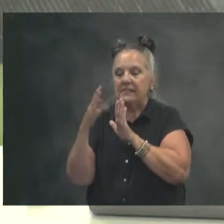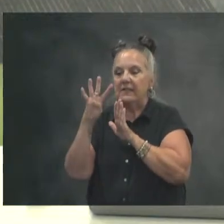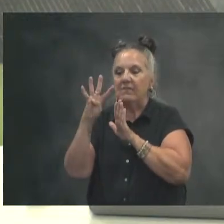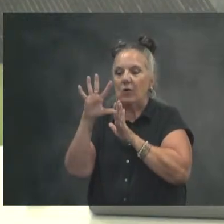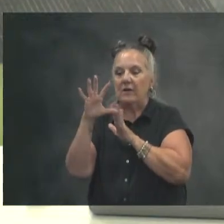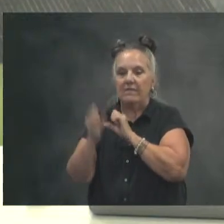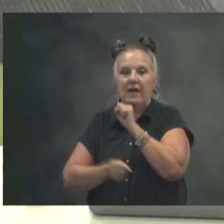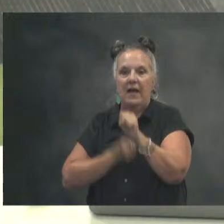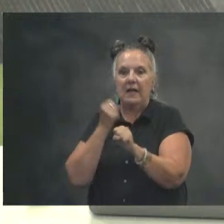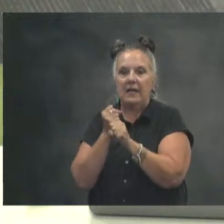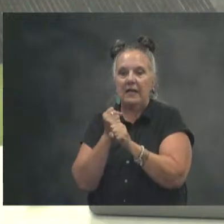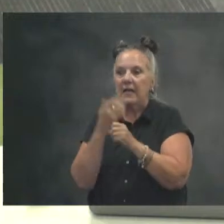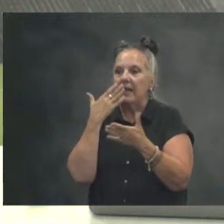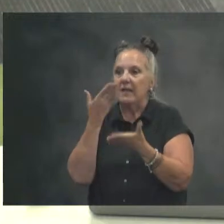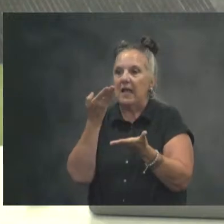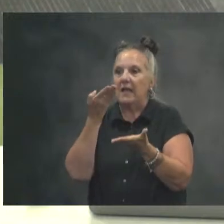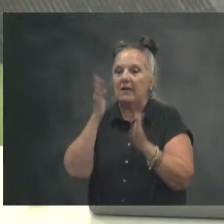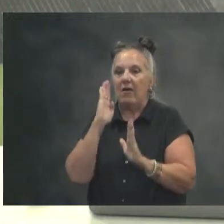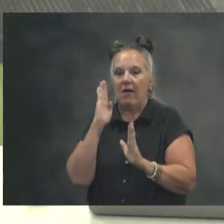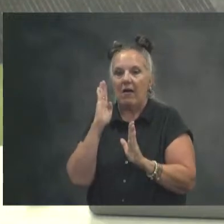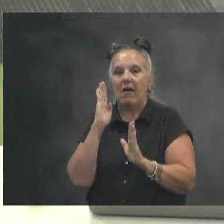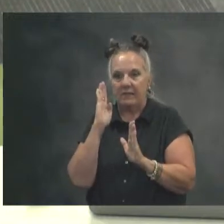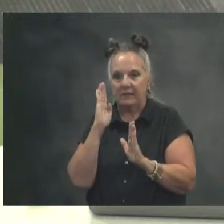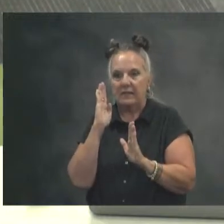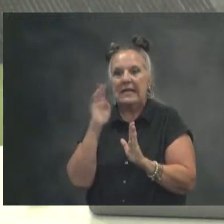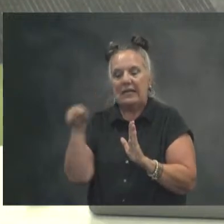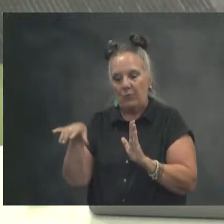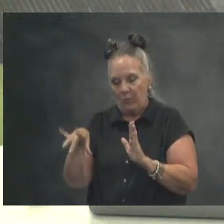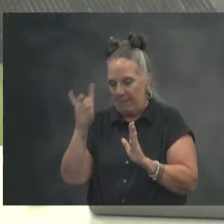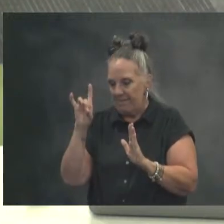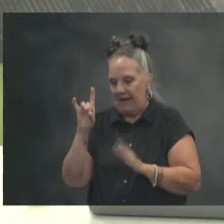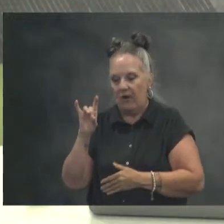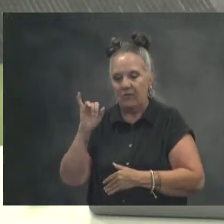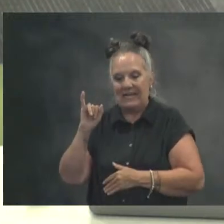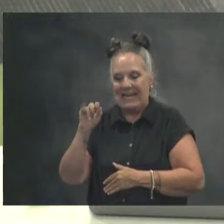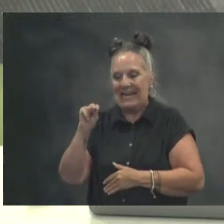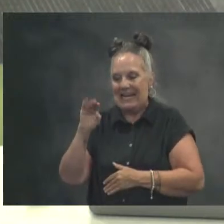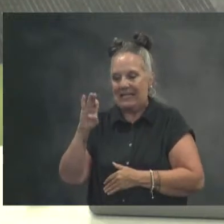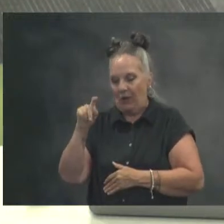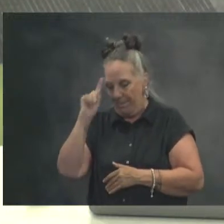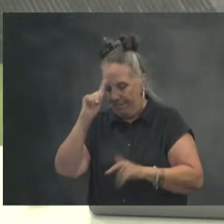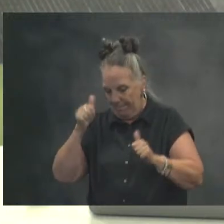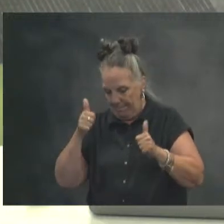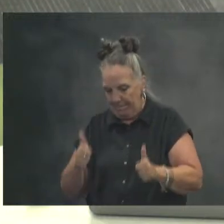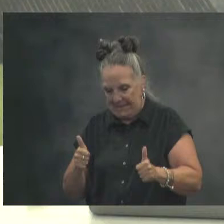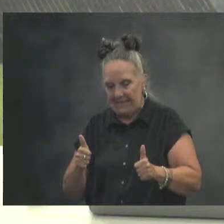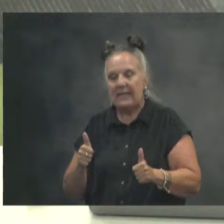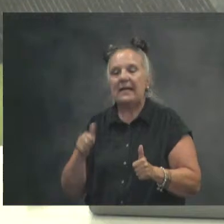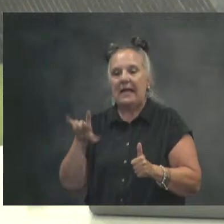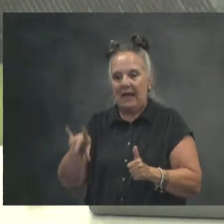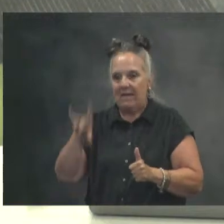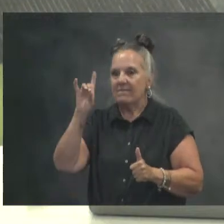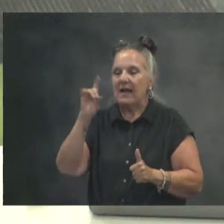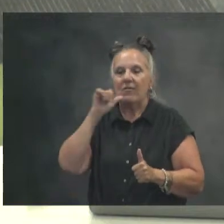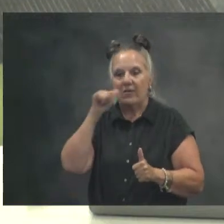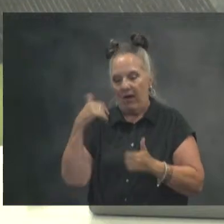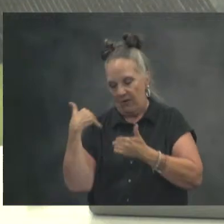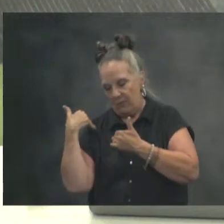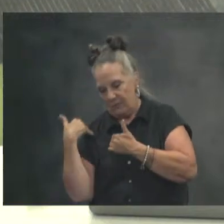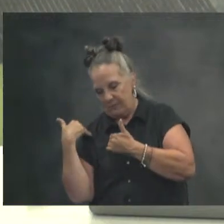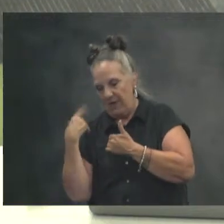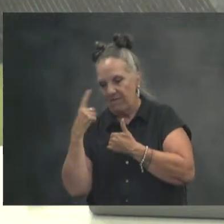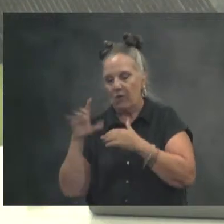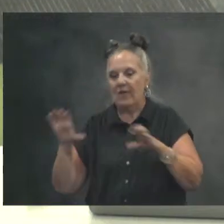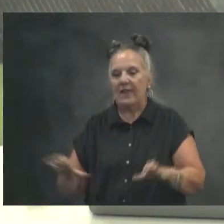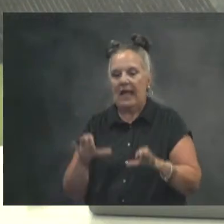years. Thank God he's going to be found incompetent and subsequently found not criminally responsible for